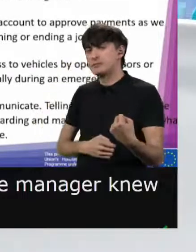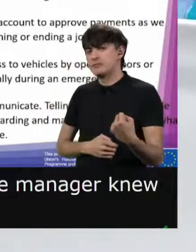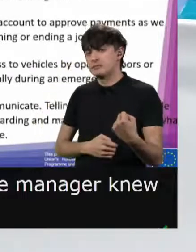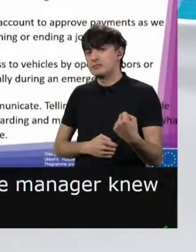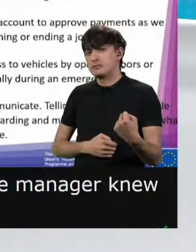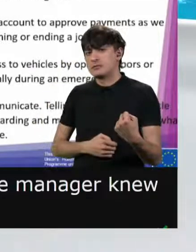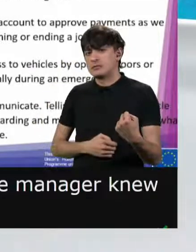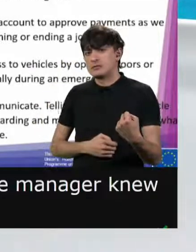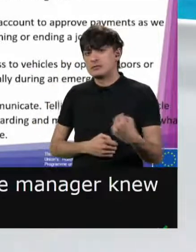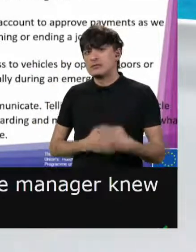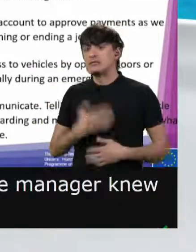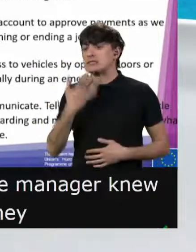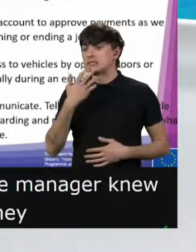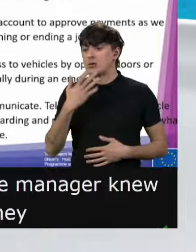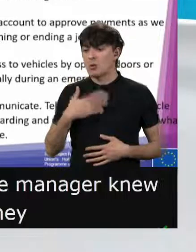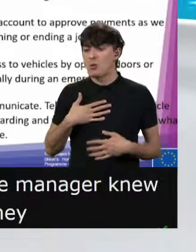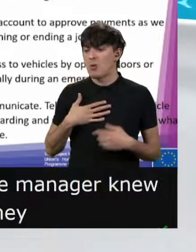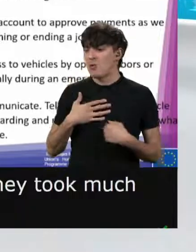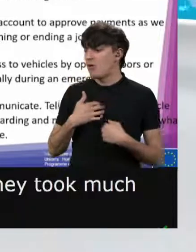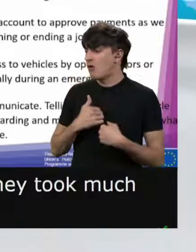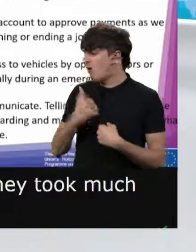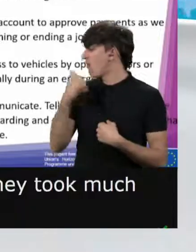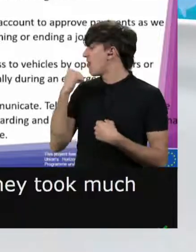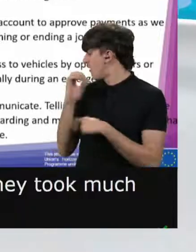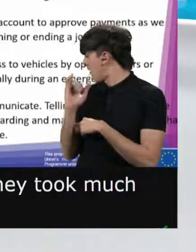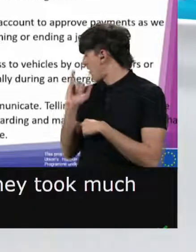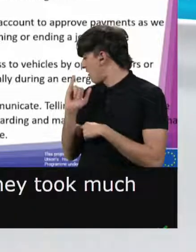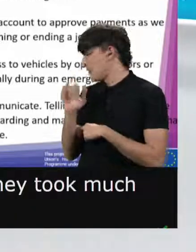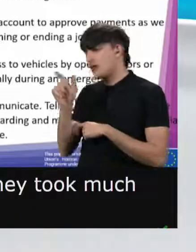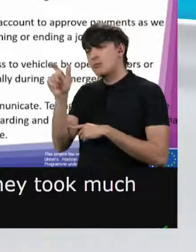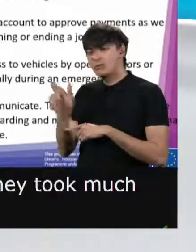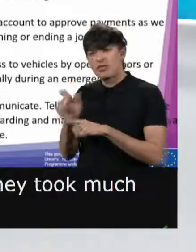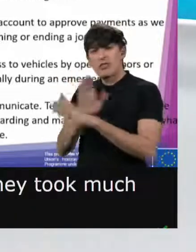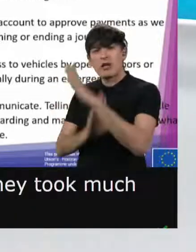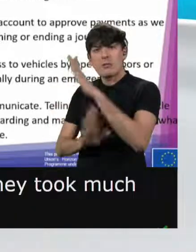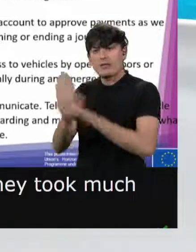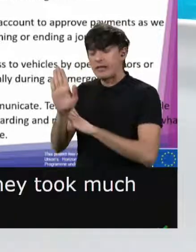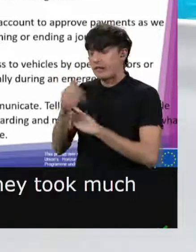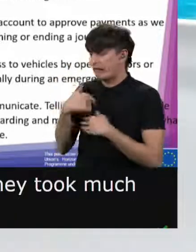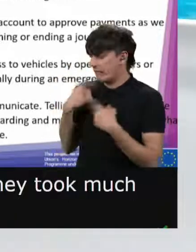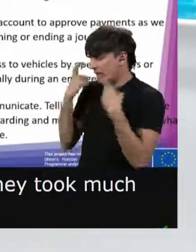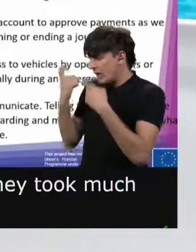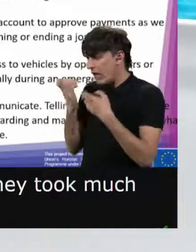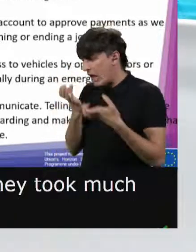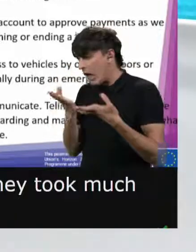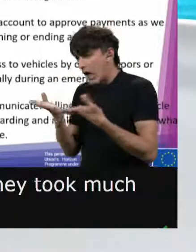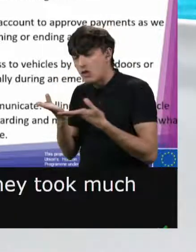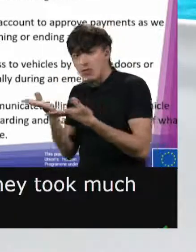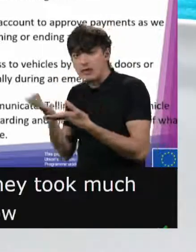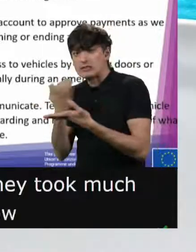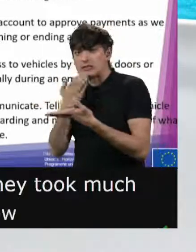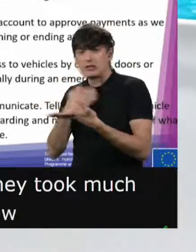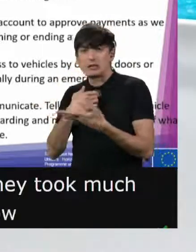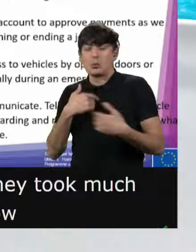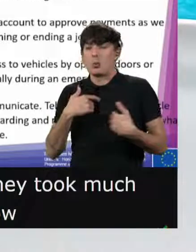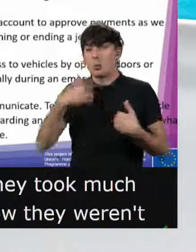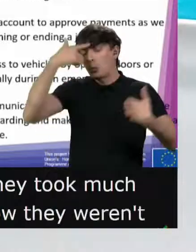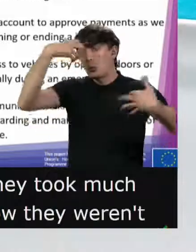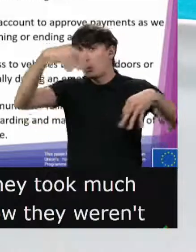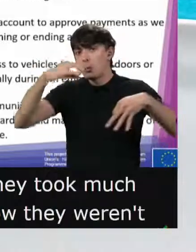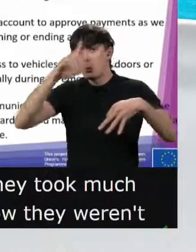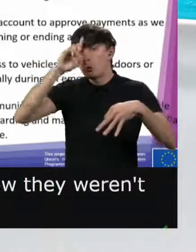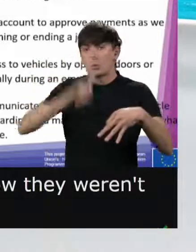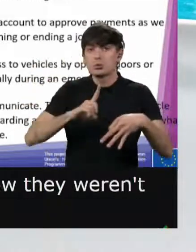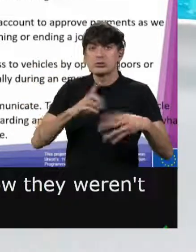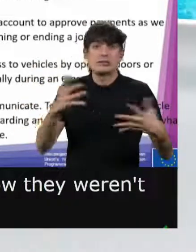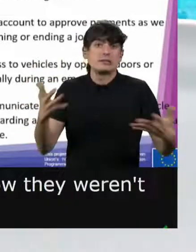greater care to support them. When they didn't know, they weren't always anticipating needs. So